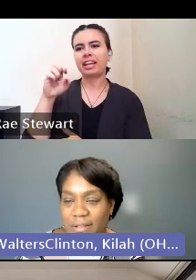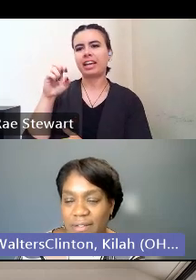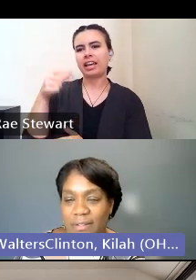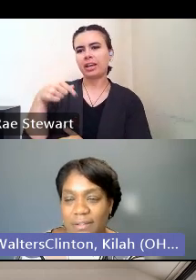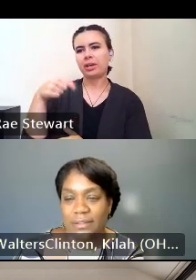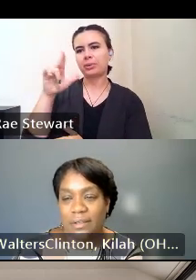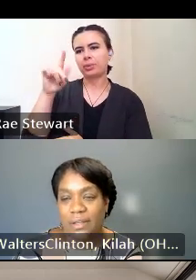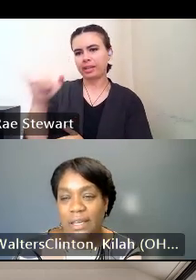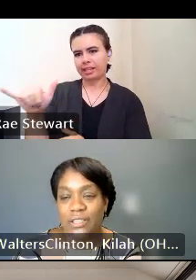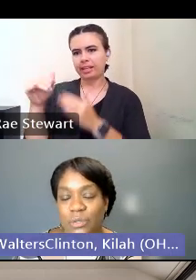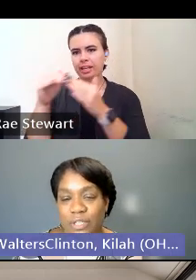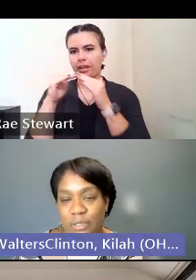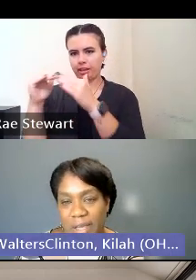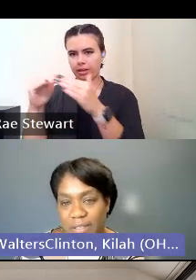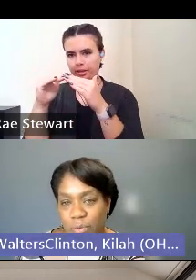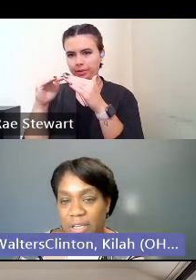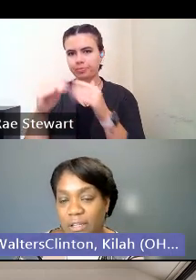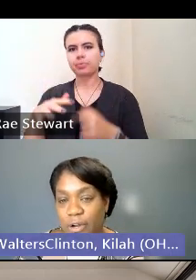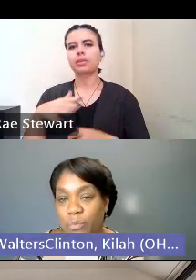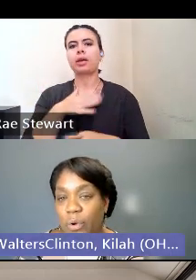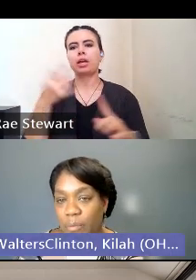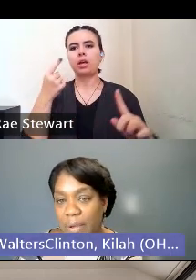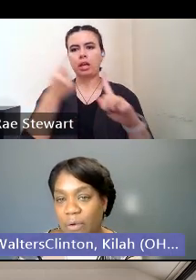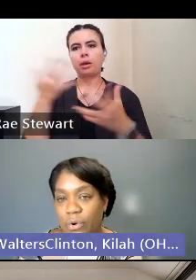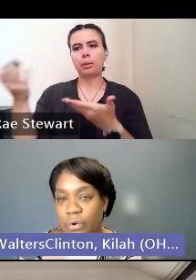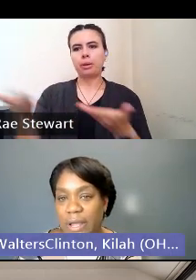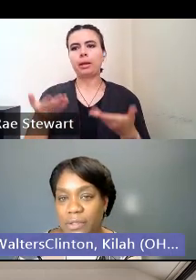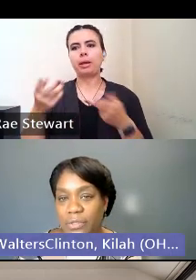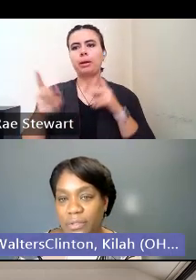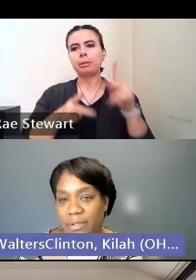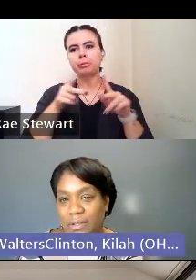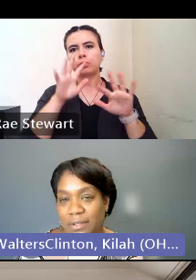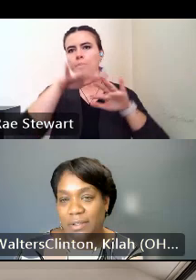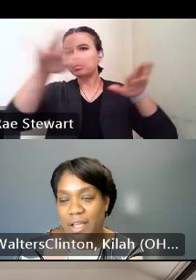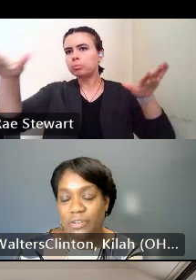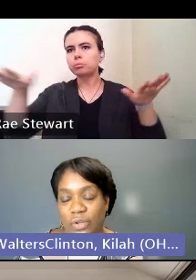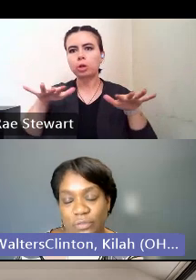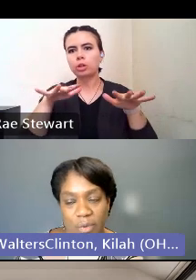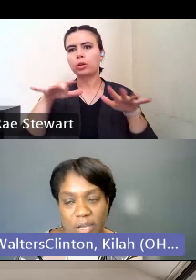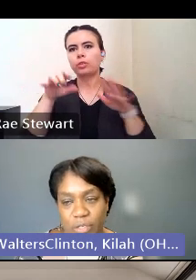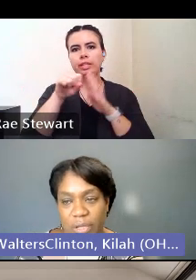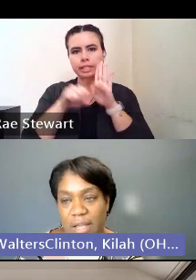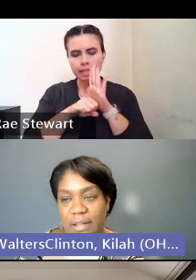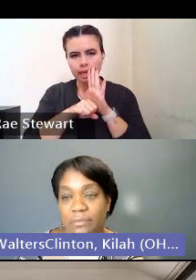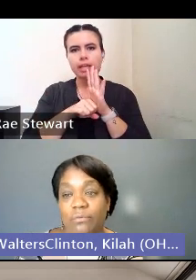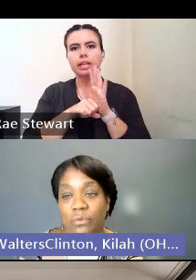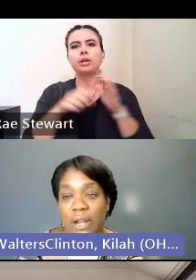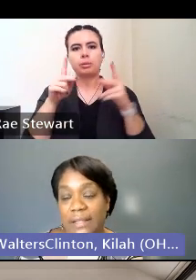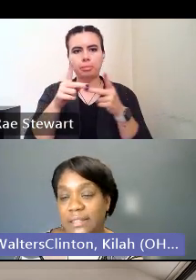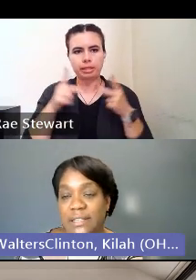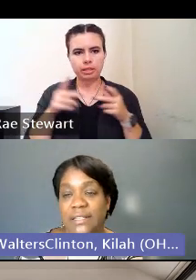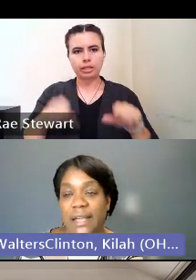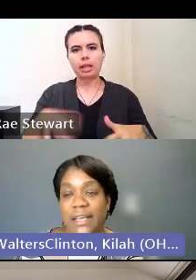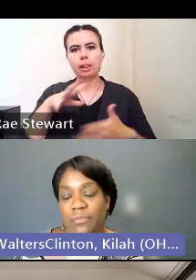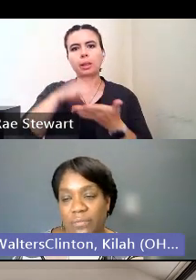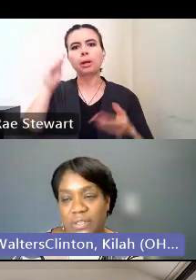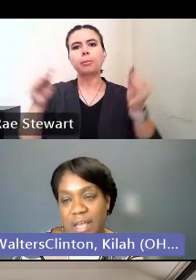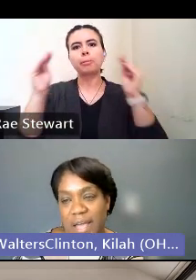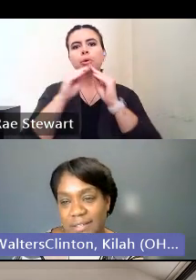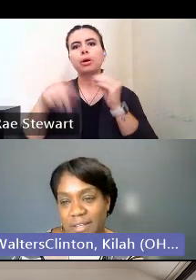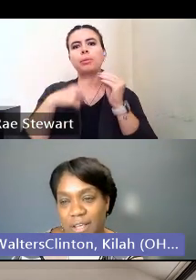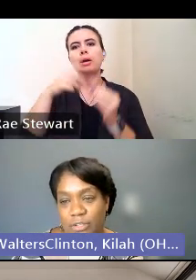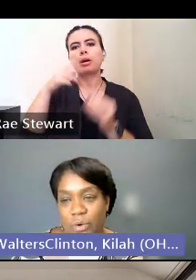state into a space where we can learn more about rural health and the transformation plan that Rhode Island's